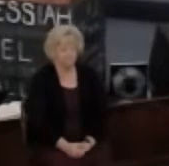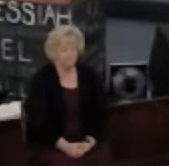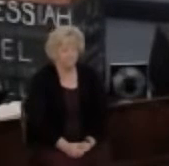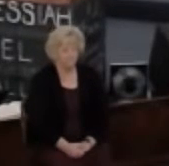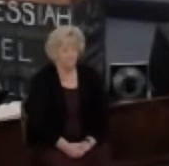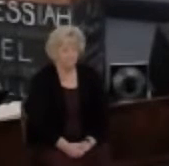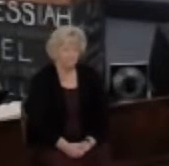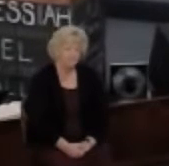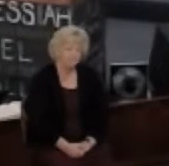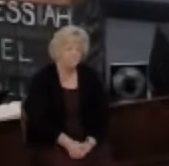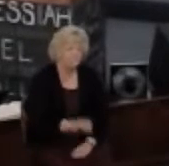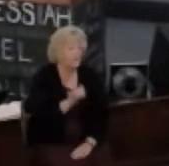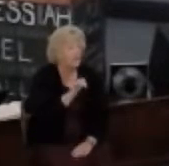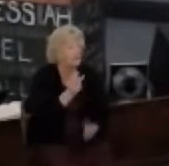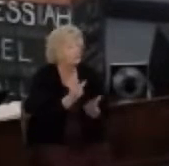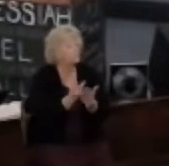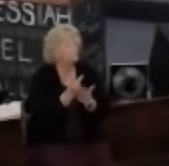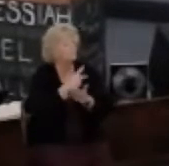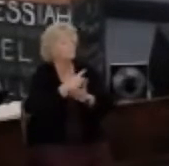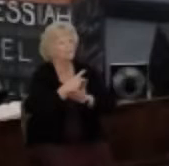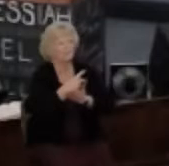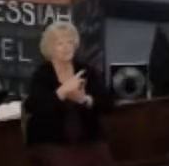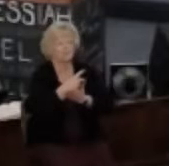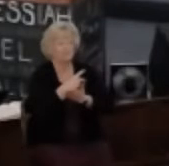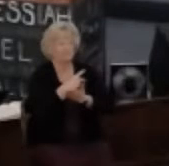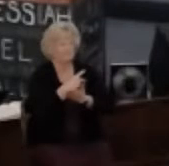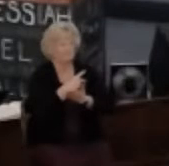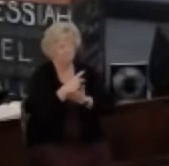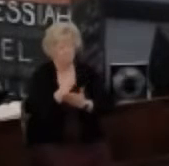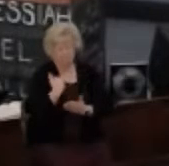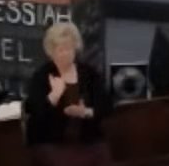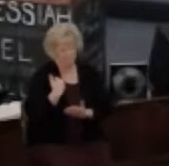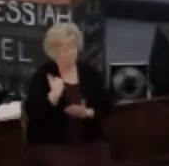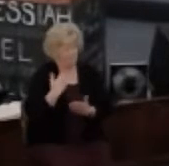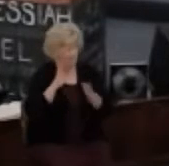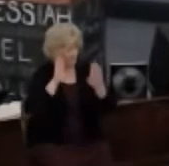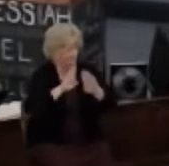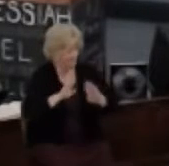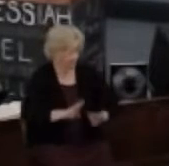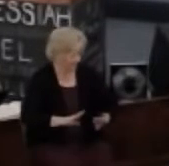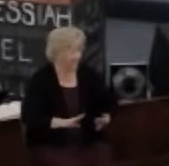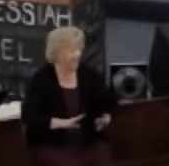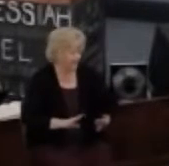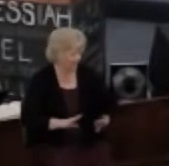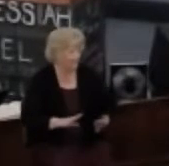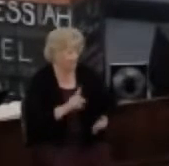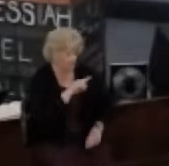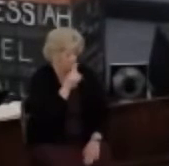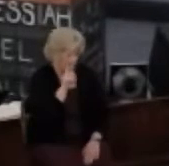These are kind of a review of the closing questions that we had last week.